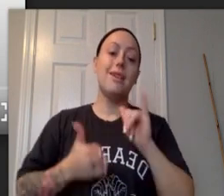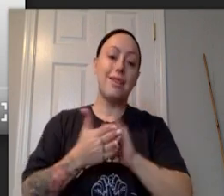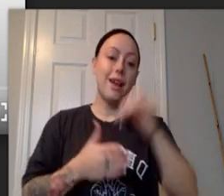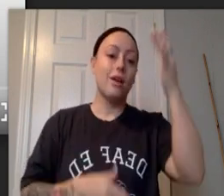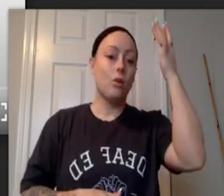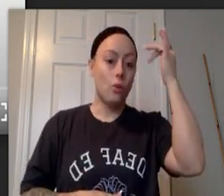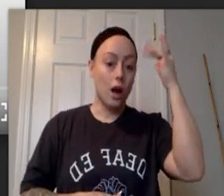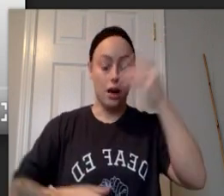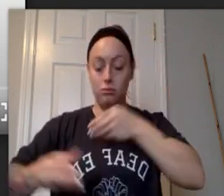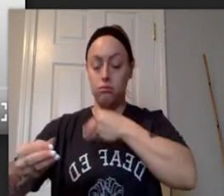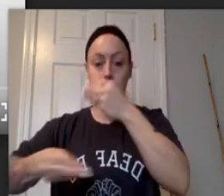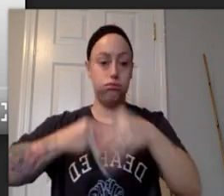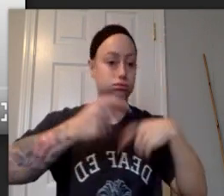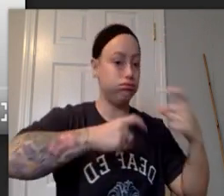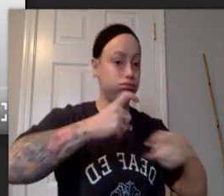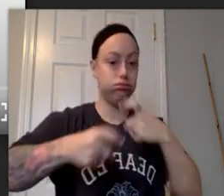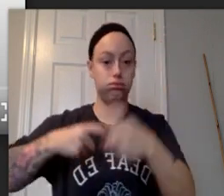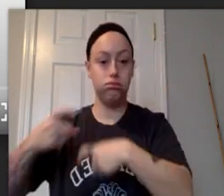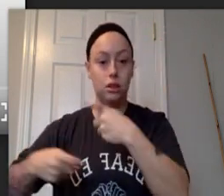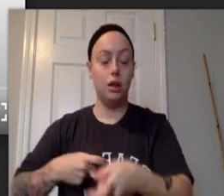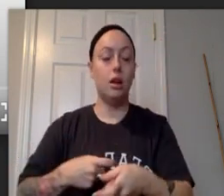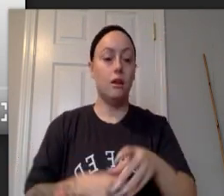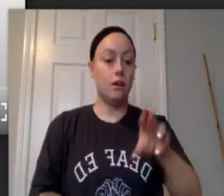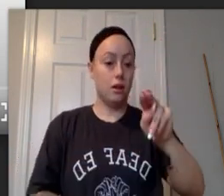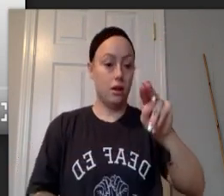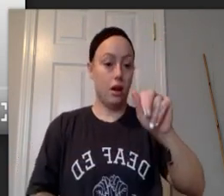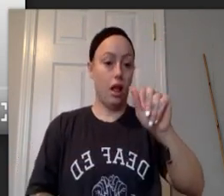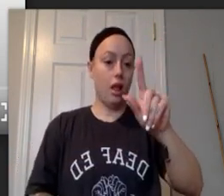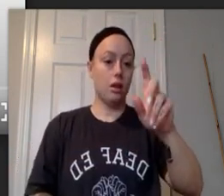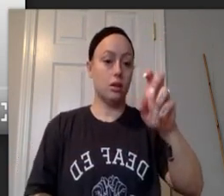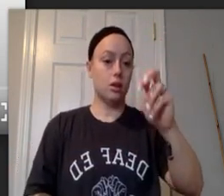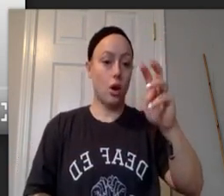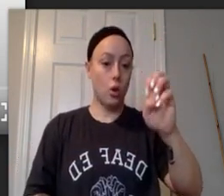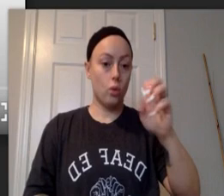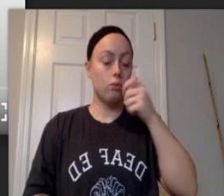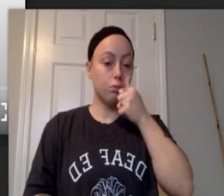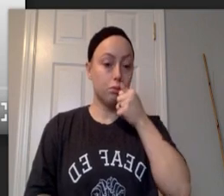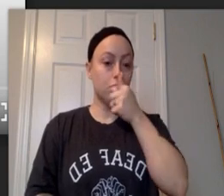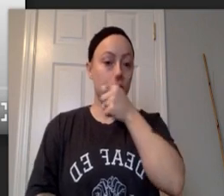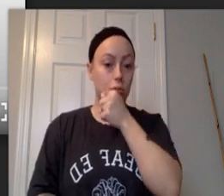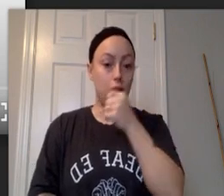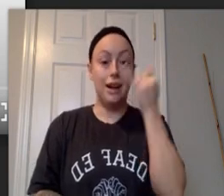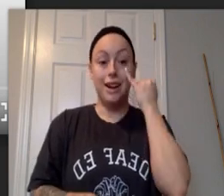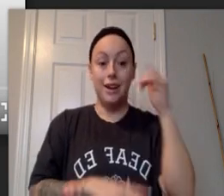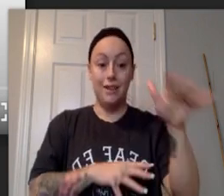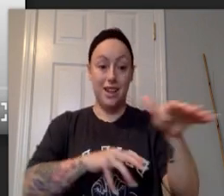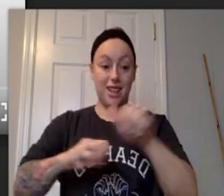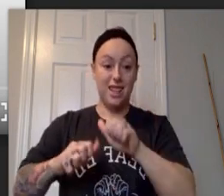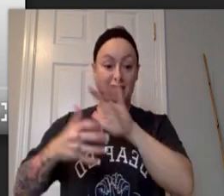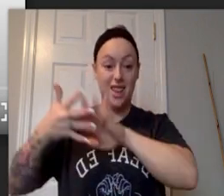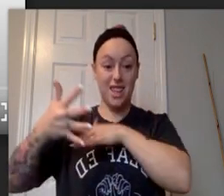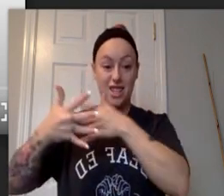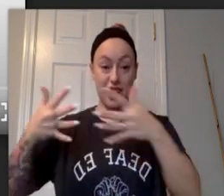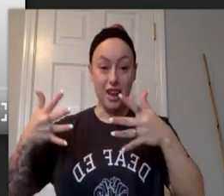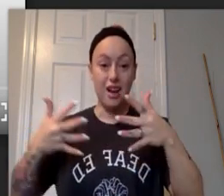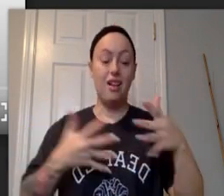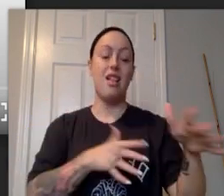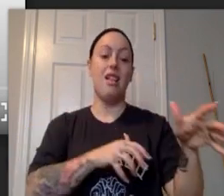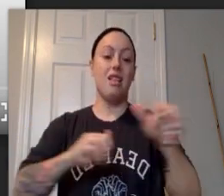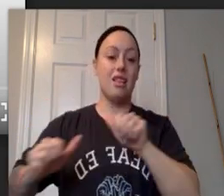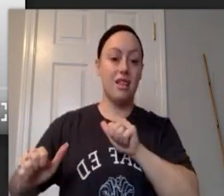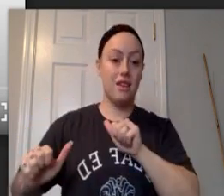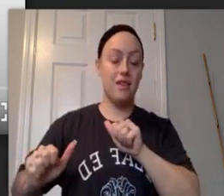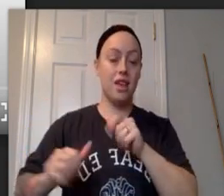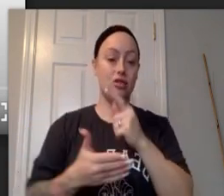distributing Narcan and Naloxone when people are leaving jail, leaving treatment centers. And the bottom line is anyone in jail for any reason is a